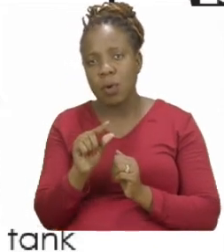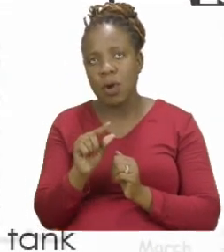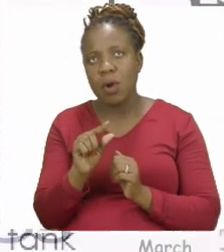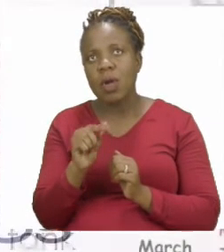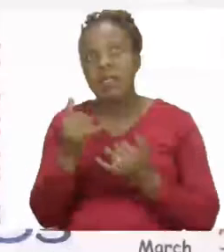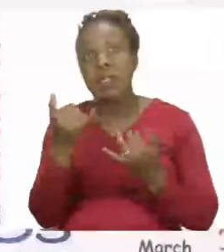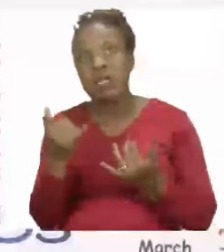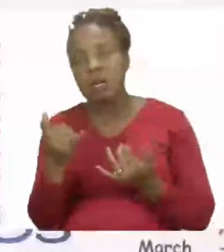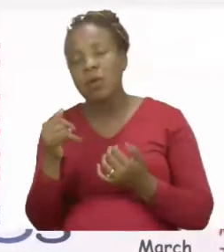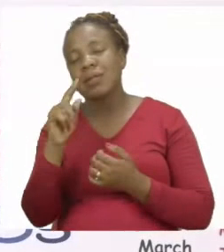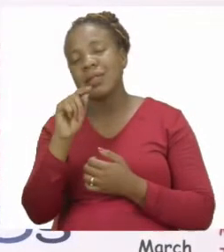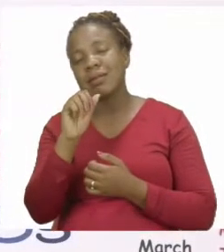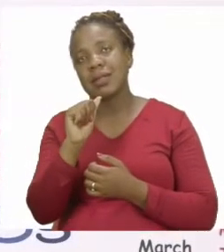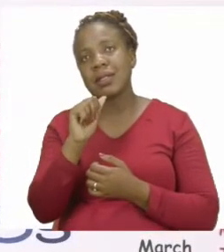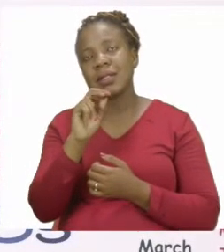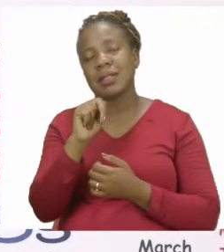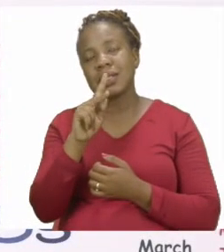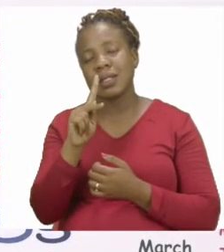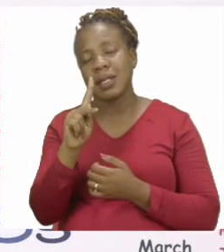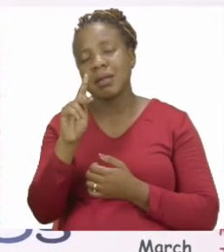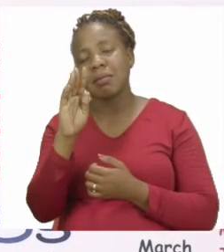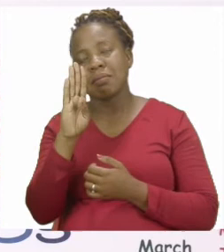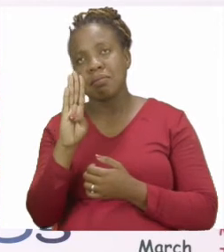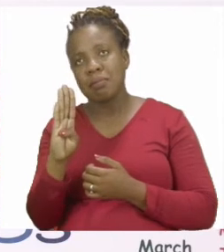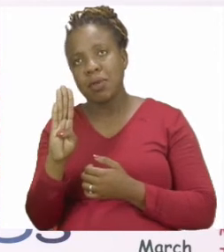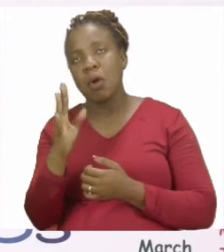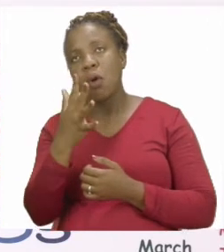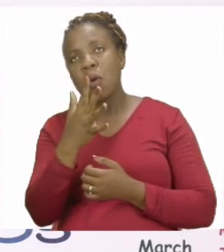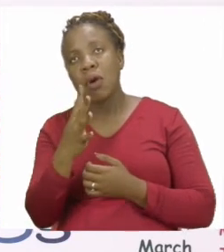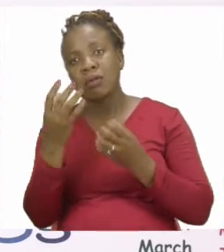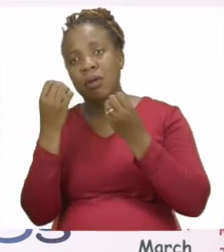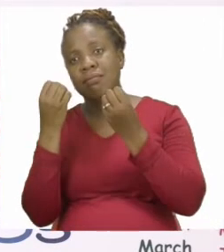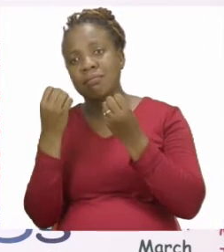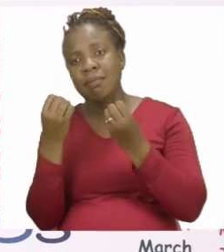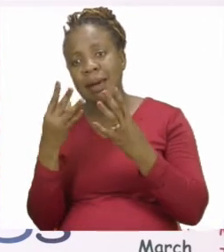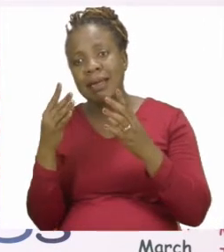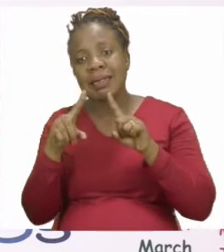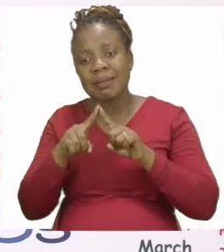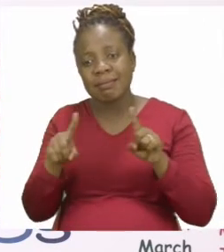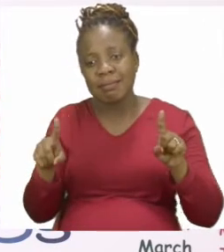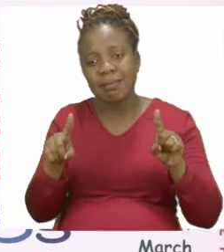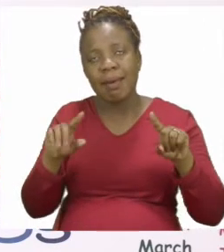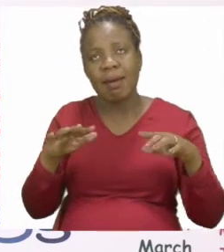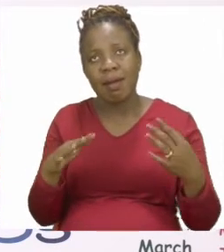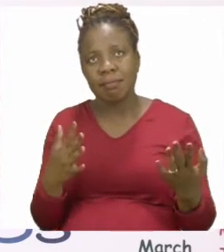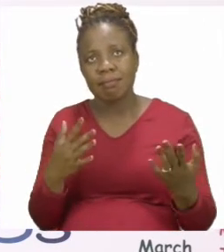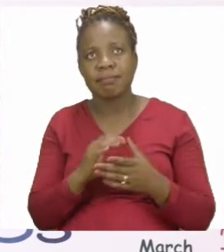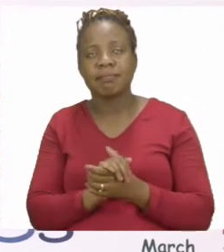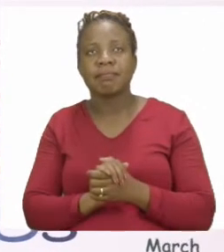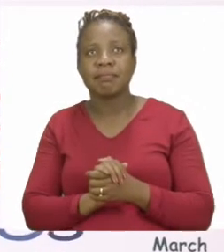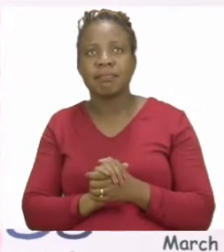down the amount for tank A and tank B. So tank A